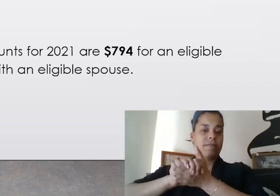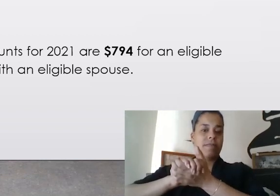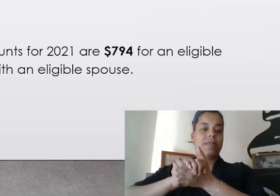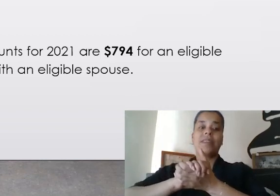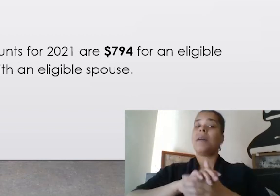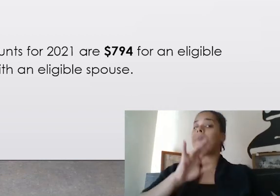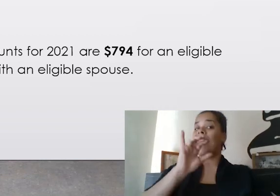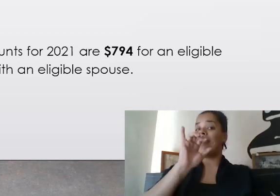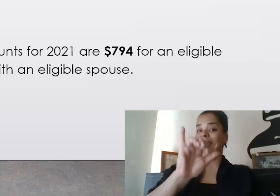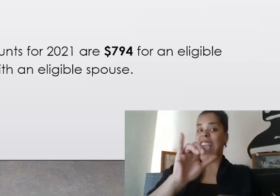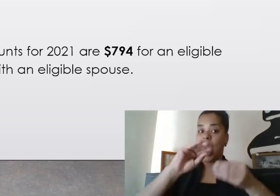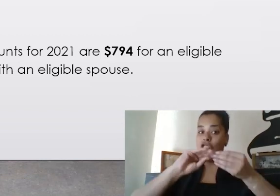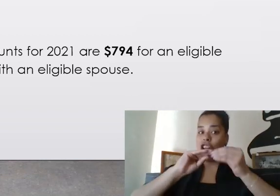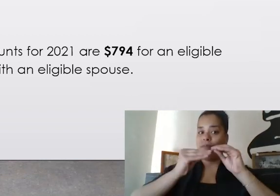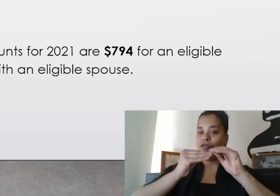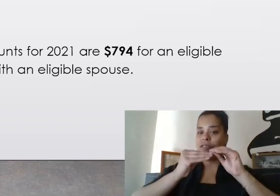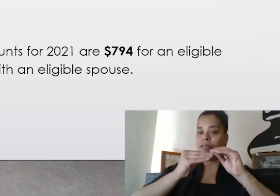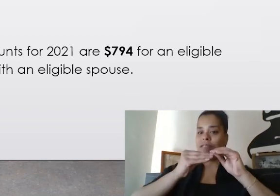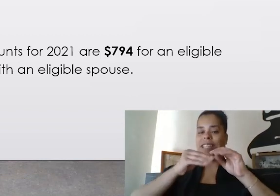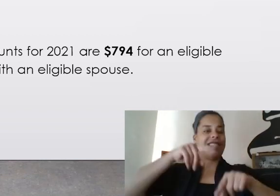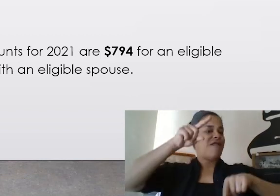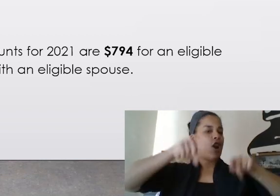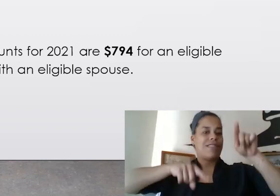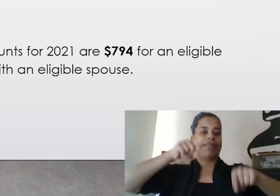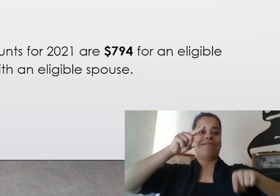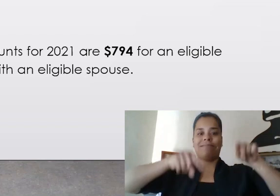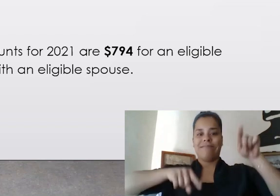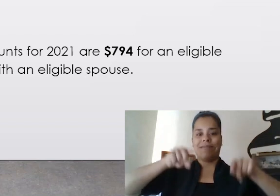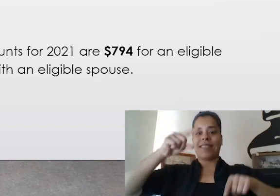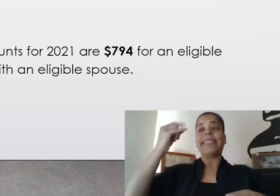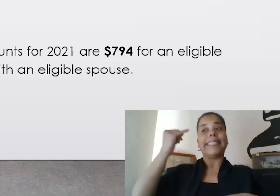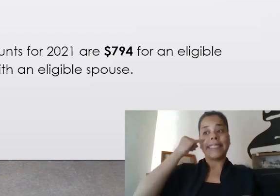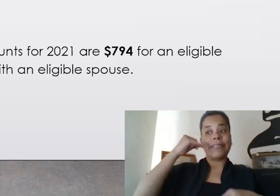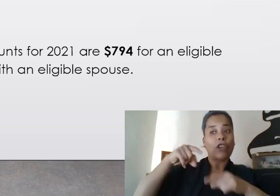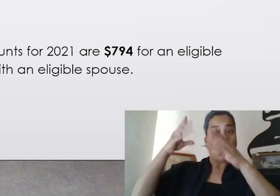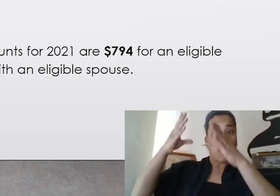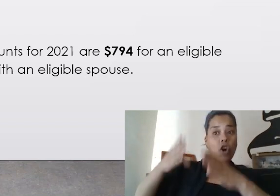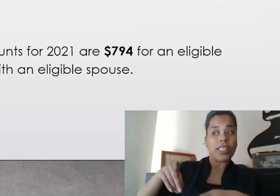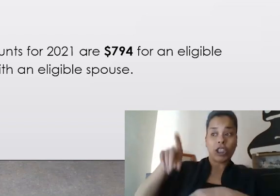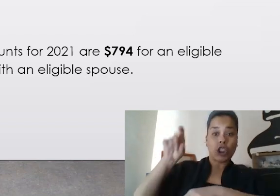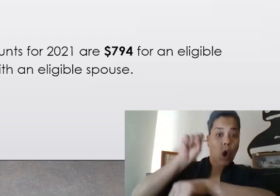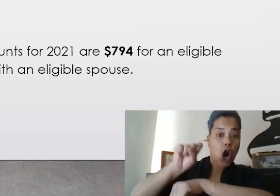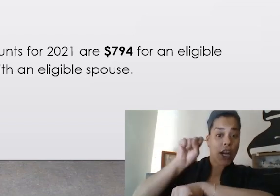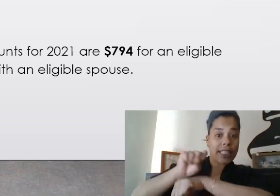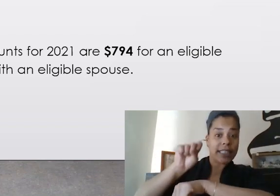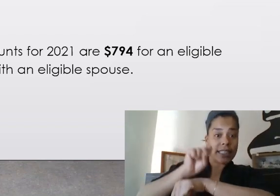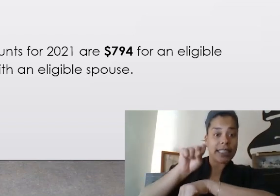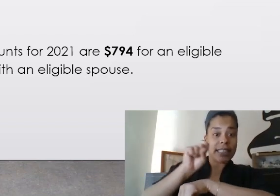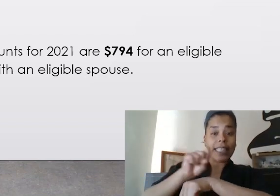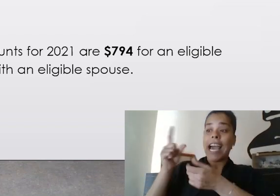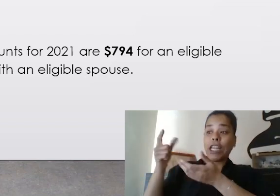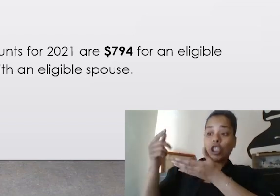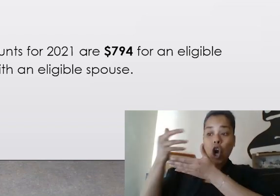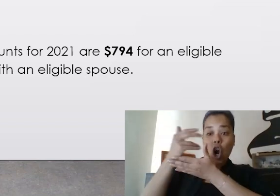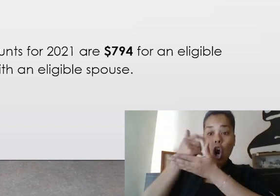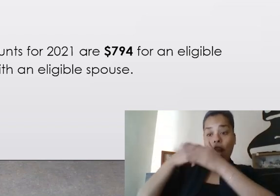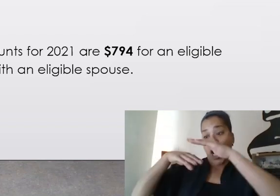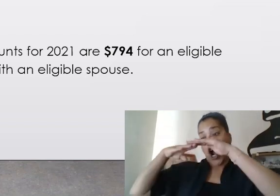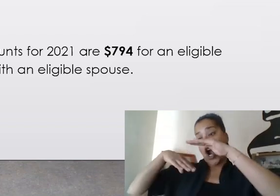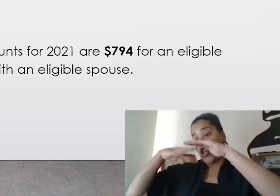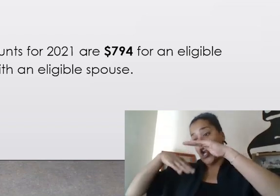varies. So for a person who's working and is earning under a certain guideline,